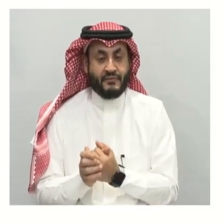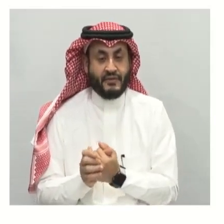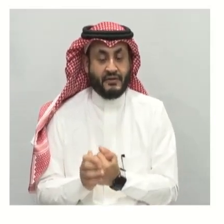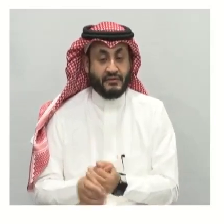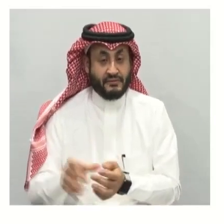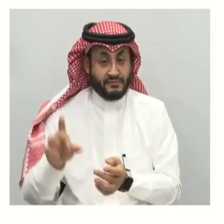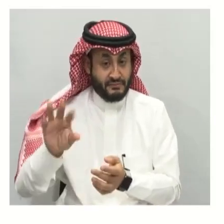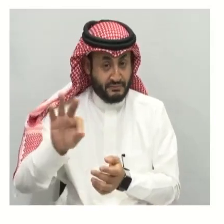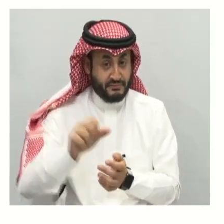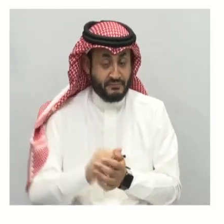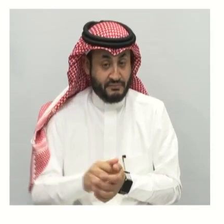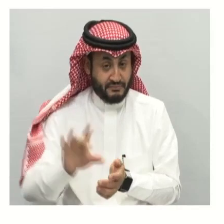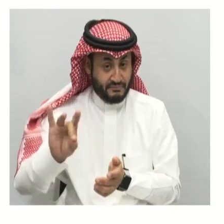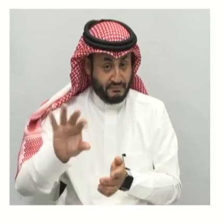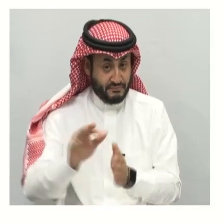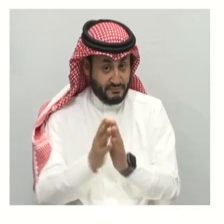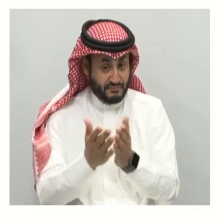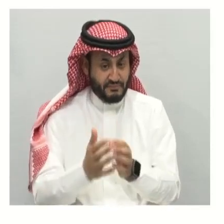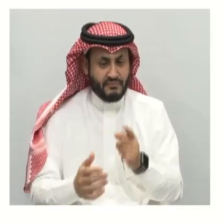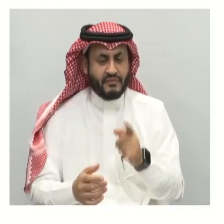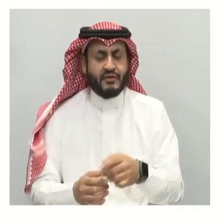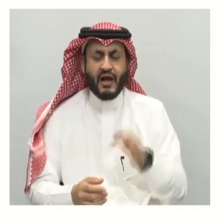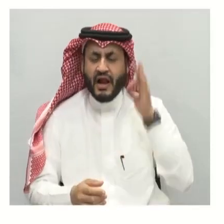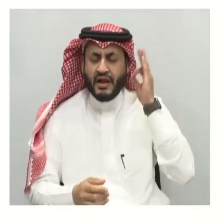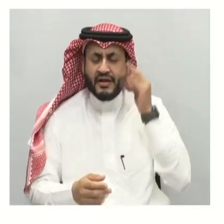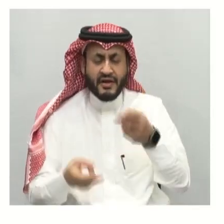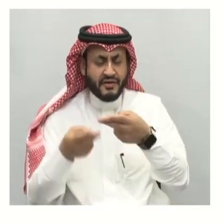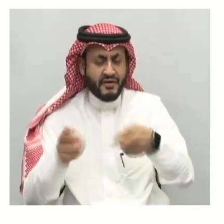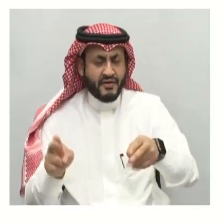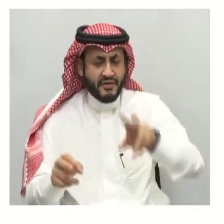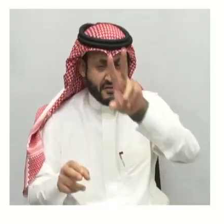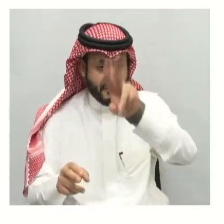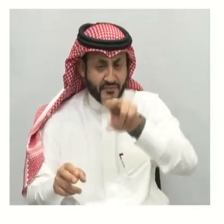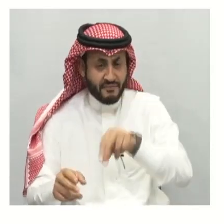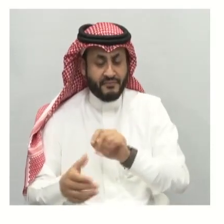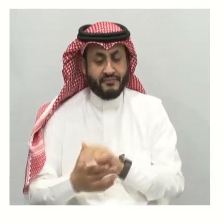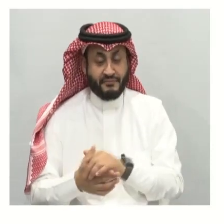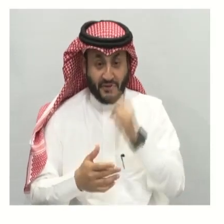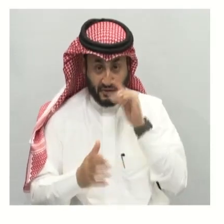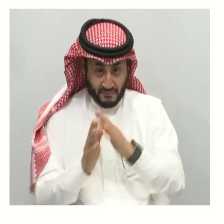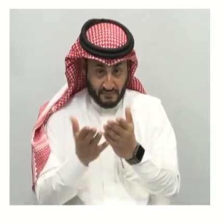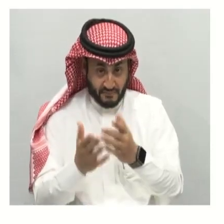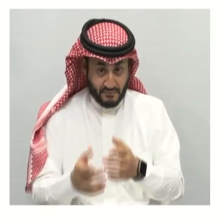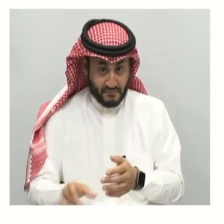to listen, chant, and trace. Guess what we're going to trace? Did you open the page?